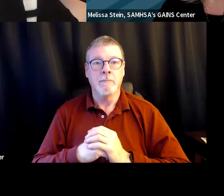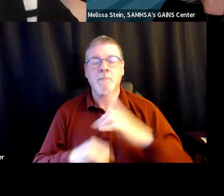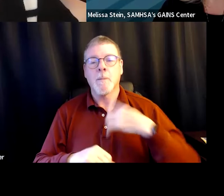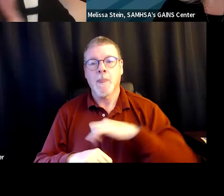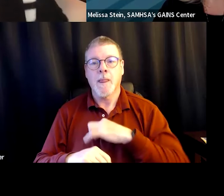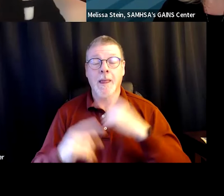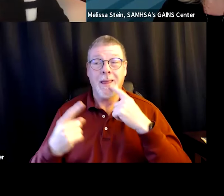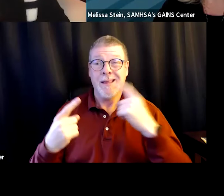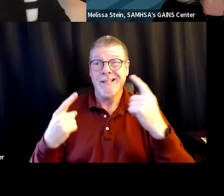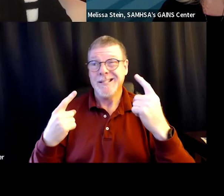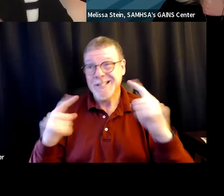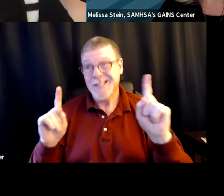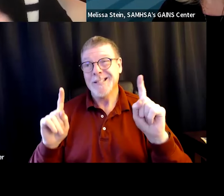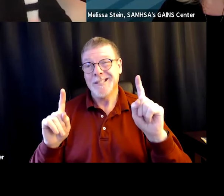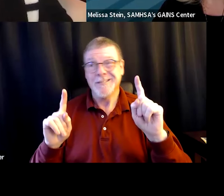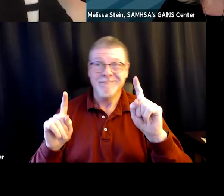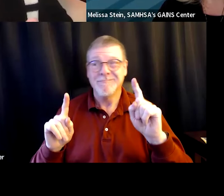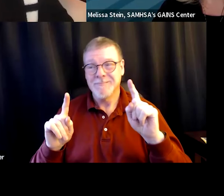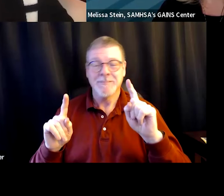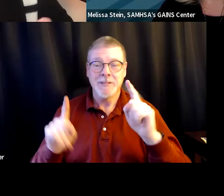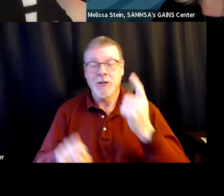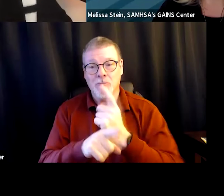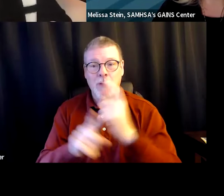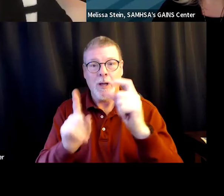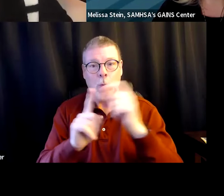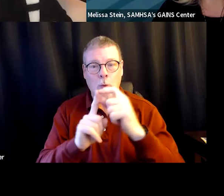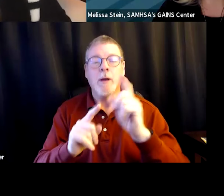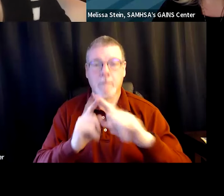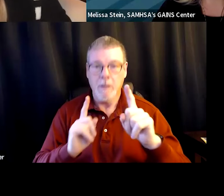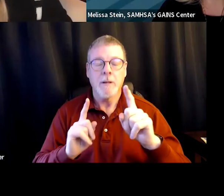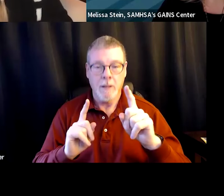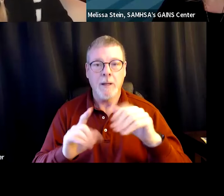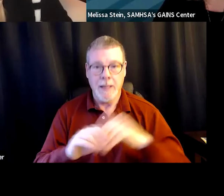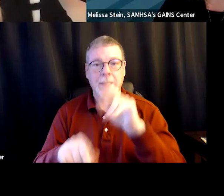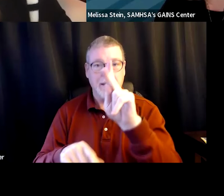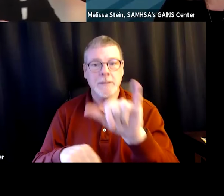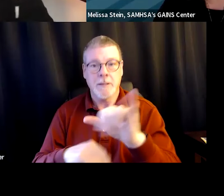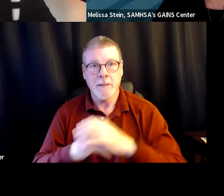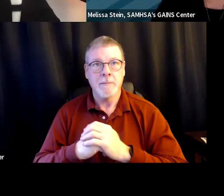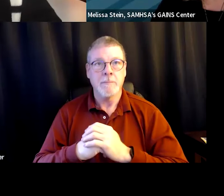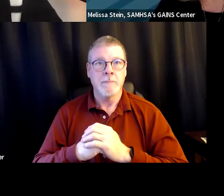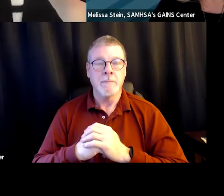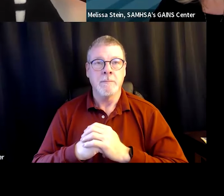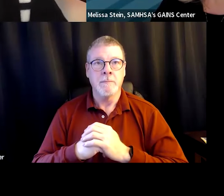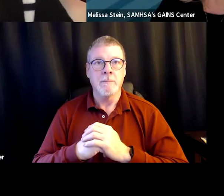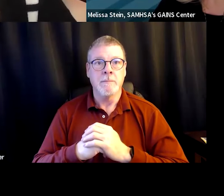if success is the right word. We don't have a lot of formal supports, especially when you move outside of the three metro areas of Kentucky, Lexington, Louisville, and Covington.